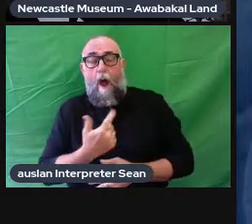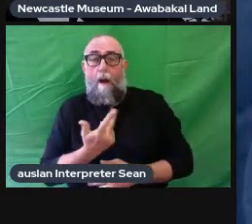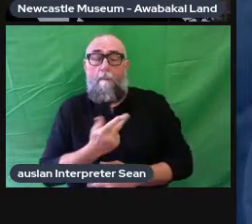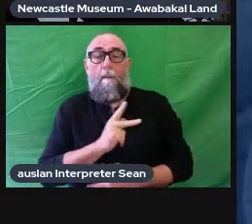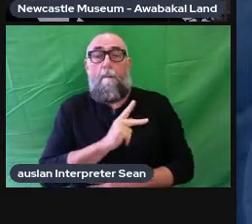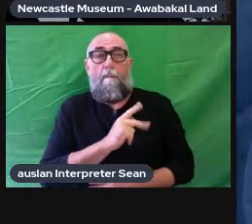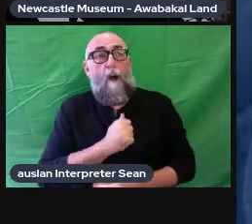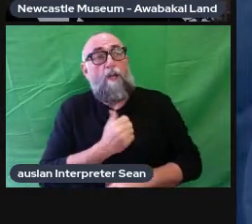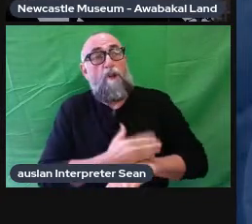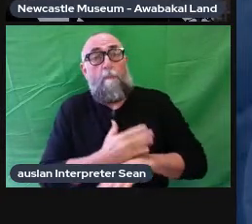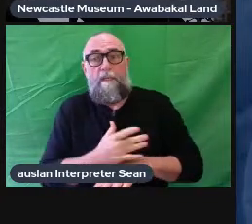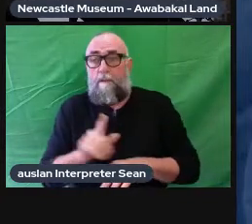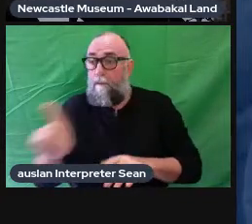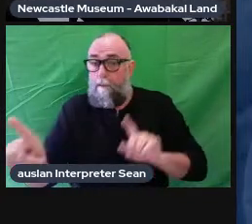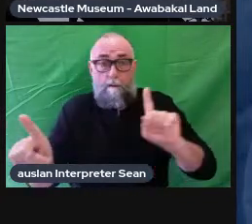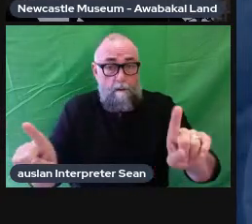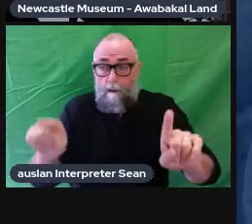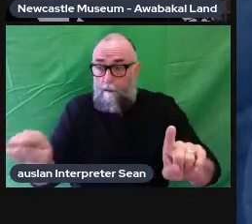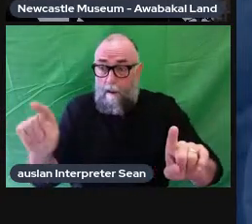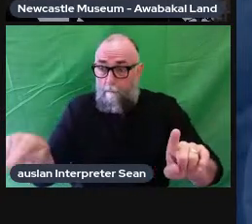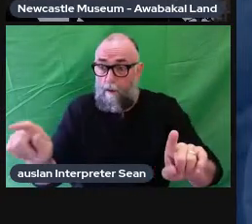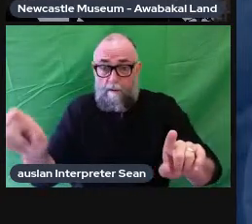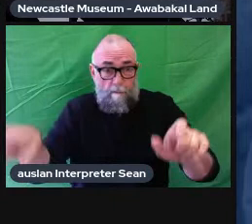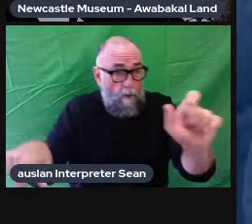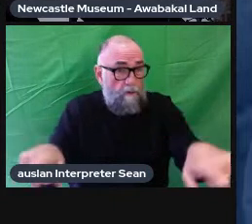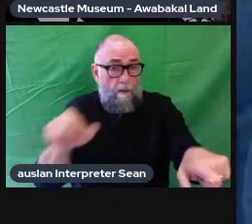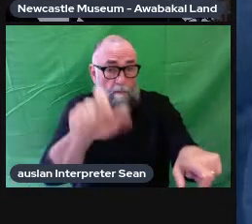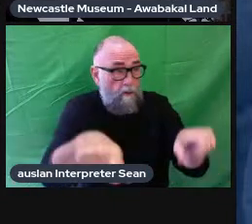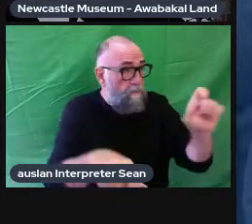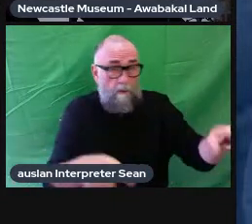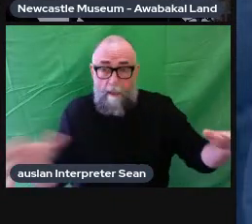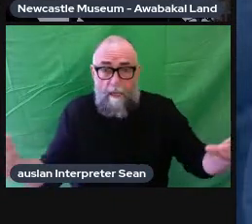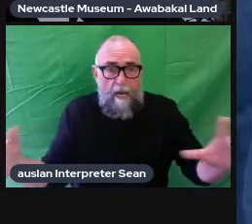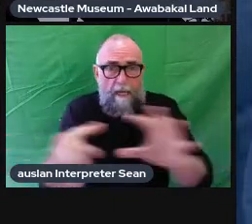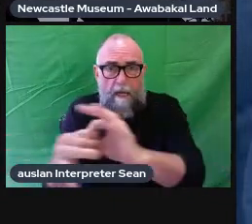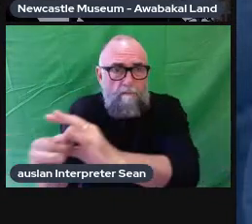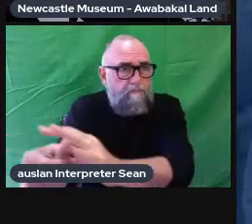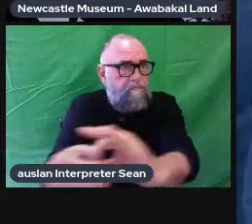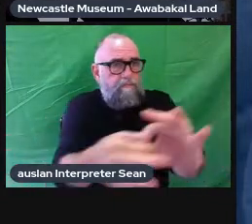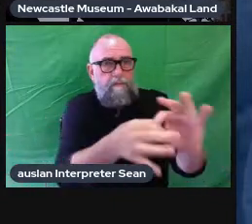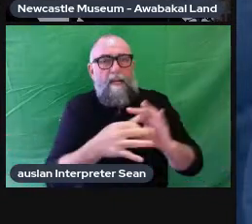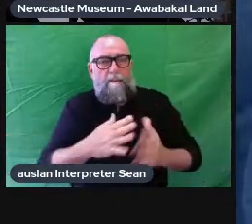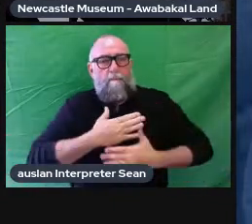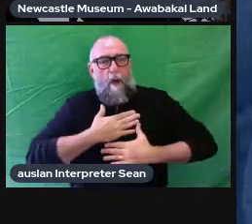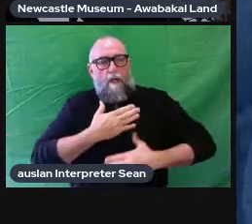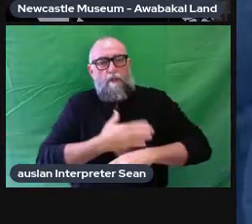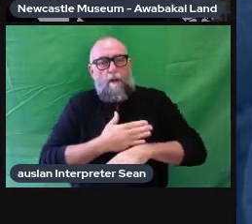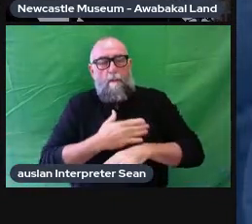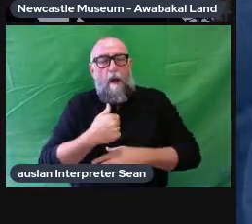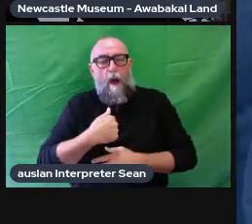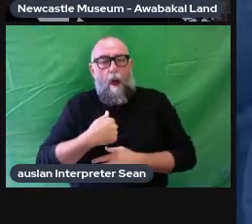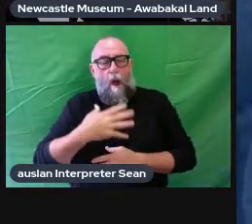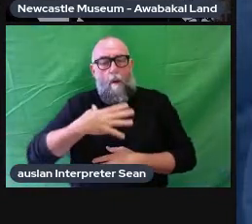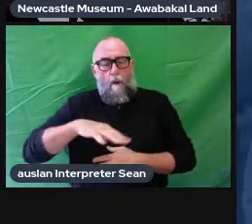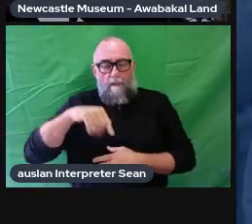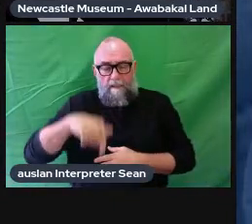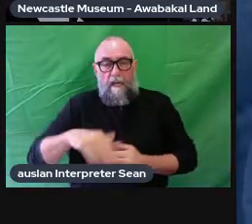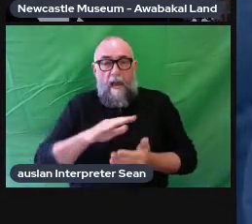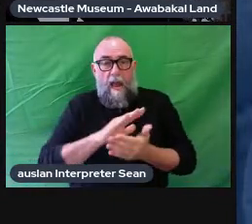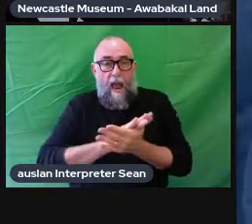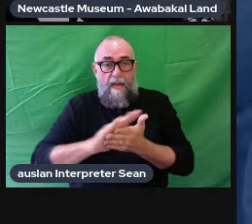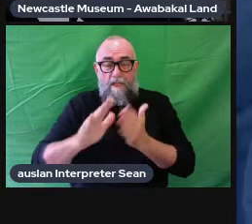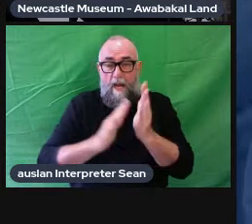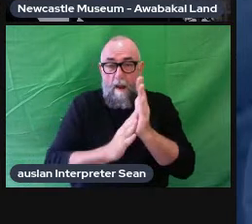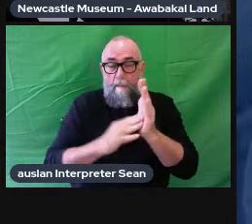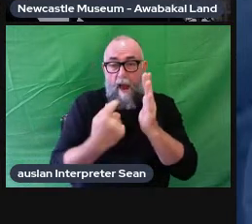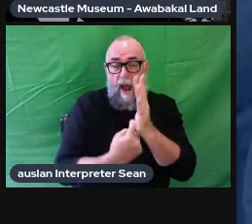people. I would love you to come and let me know what we could be doing at HMRI to make things better for you, to make